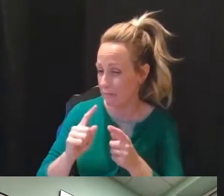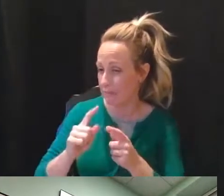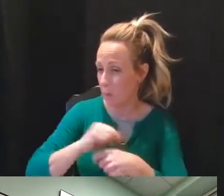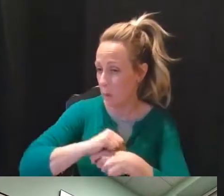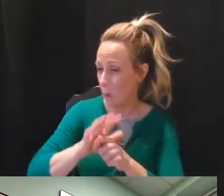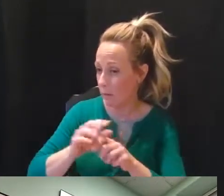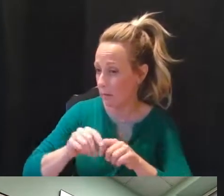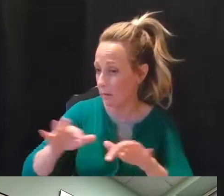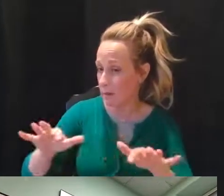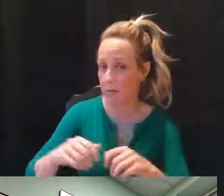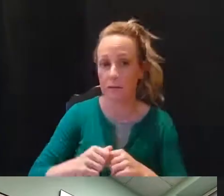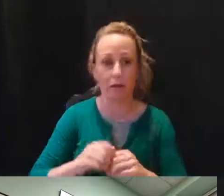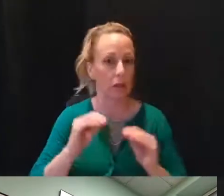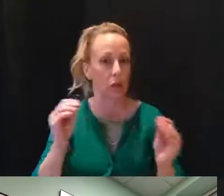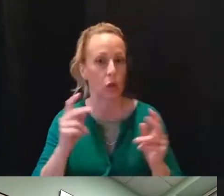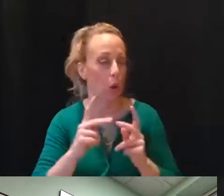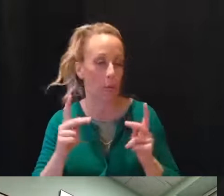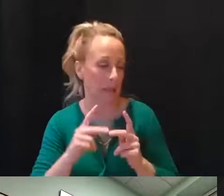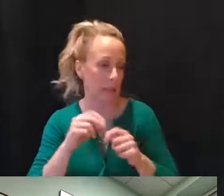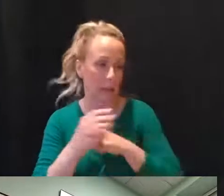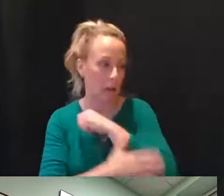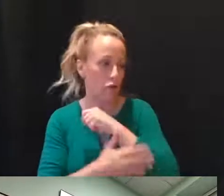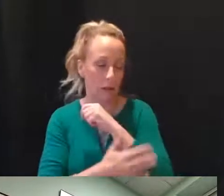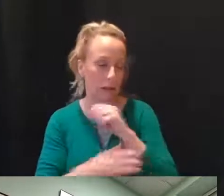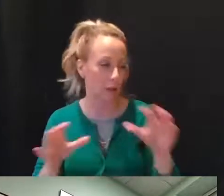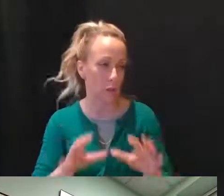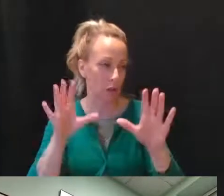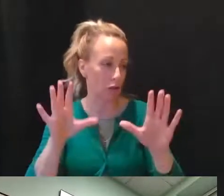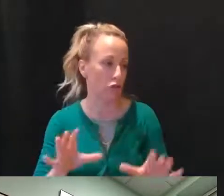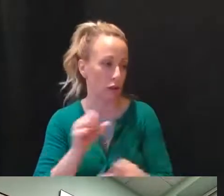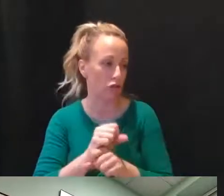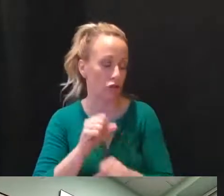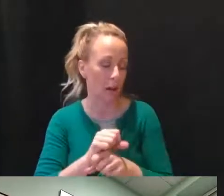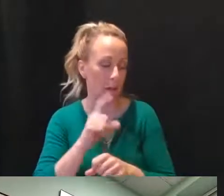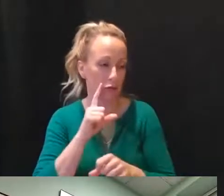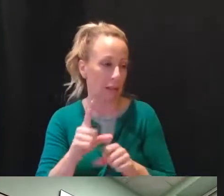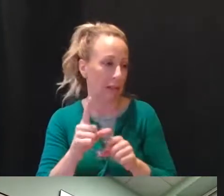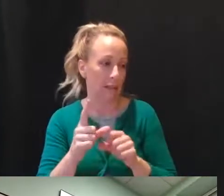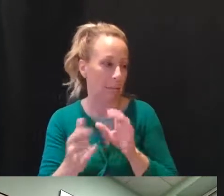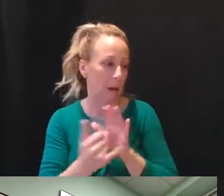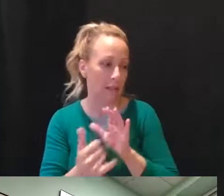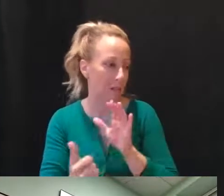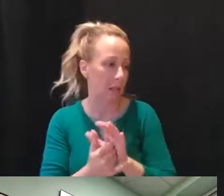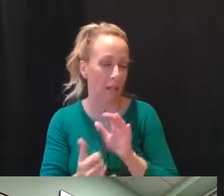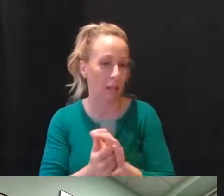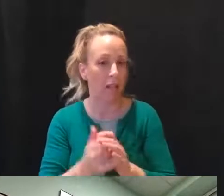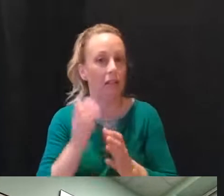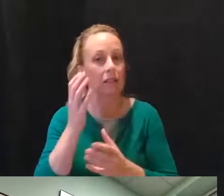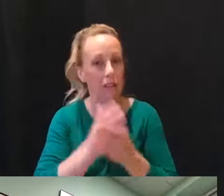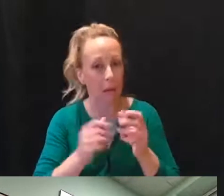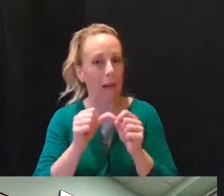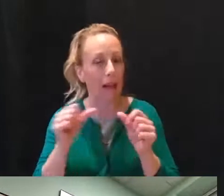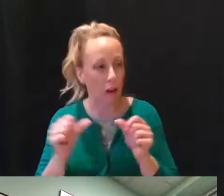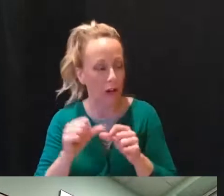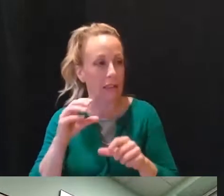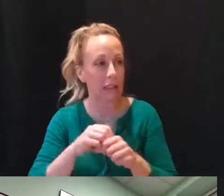There's no place in the country that's doing a great job, with some possible exceptions of some areas in the